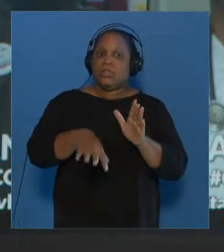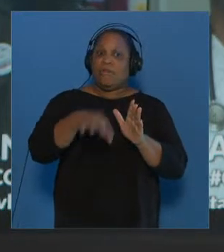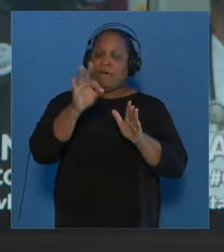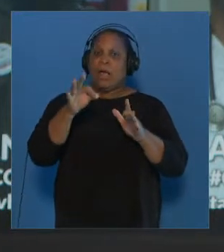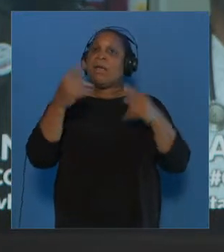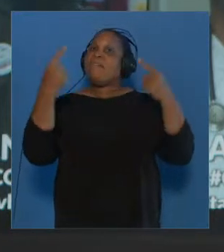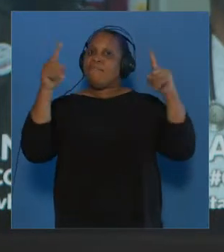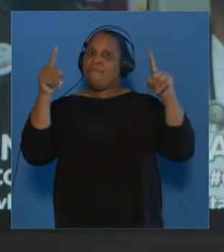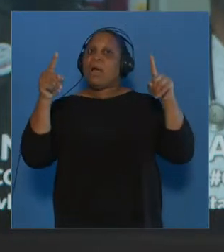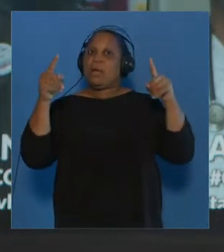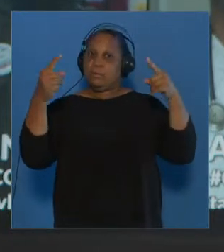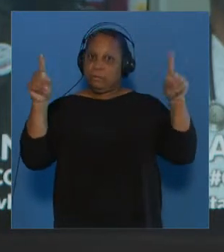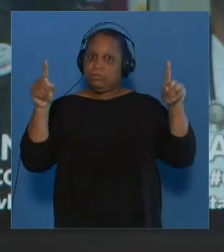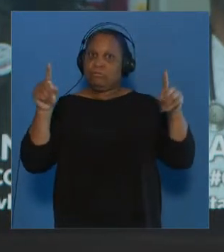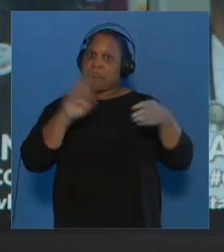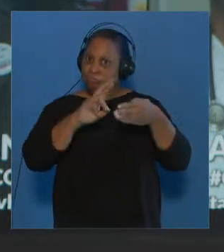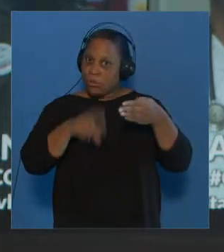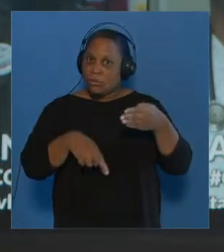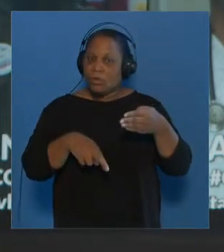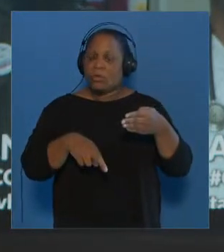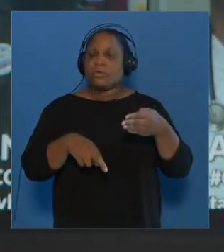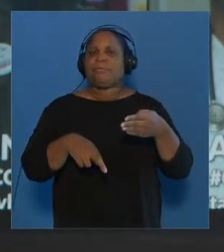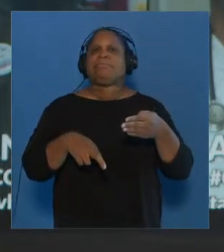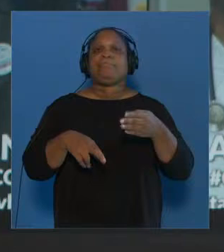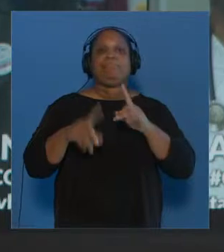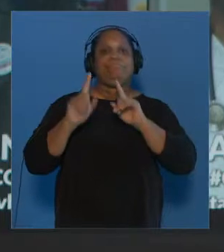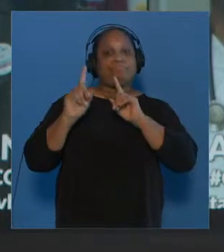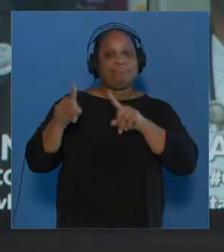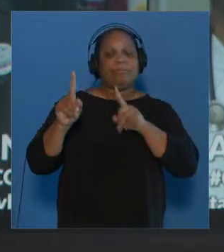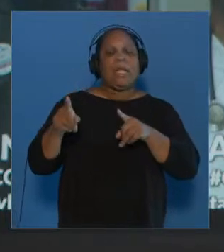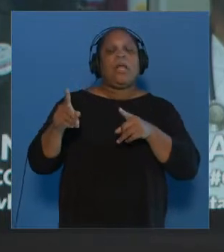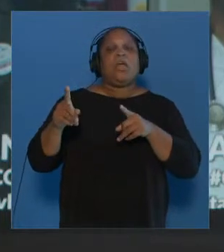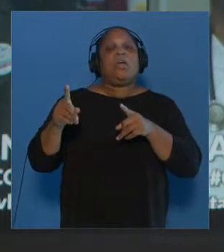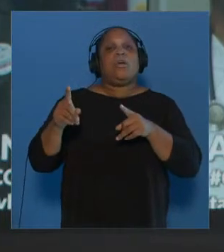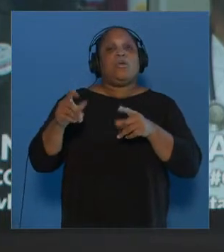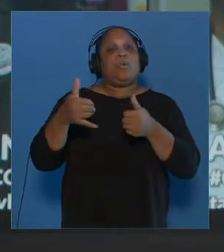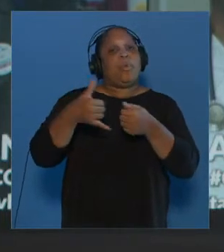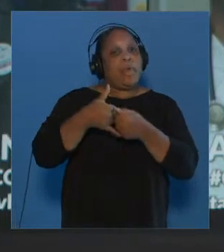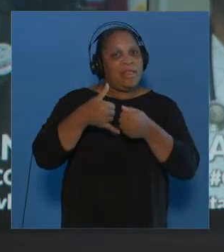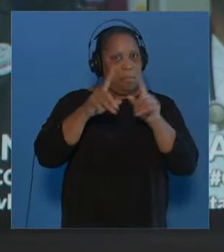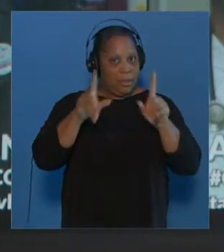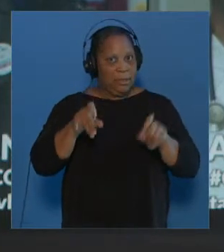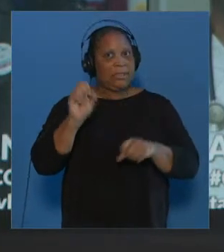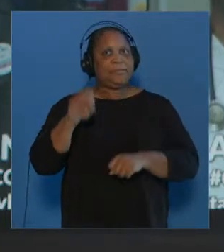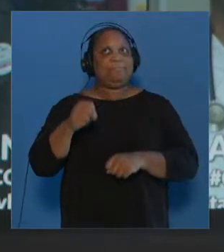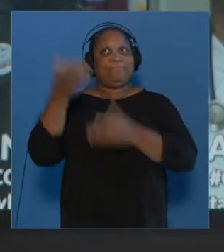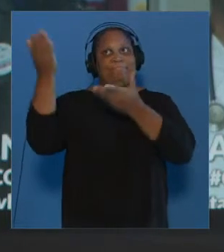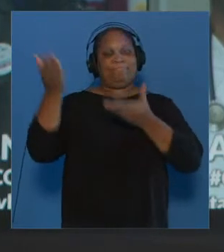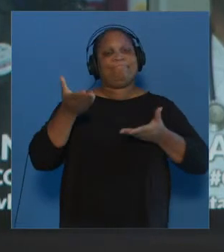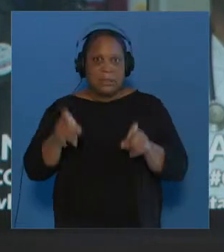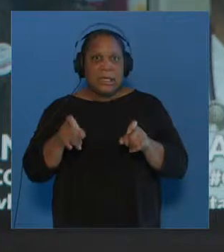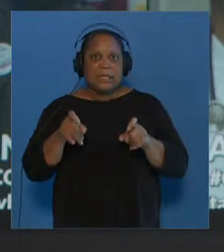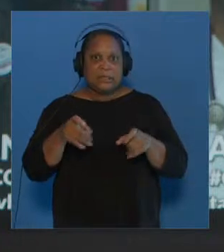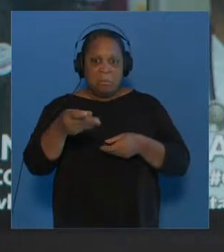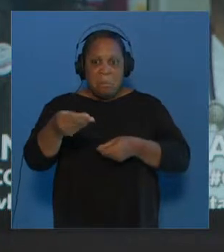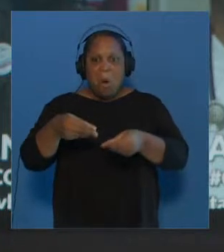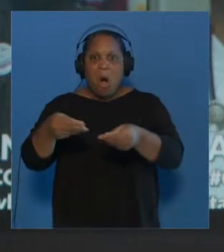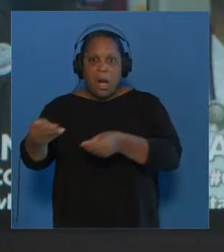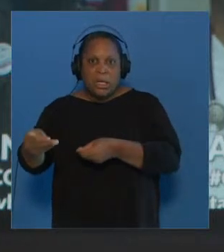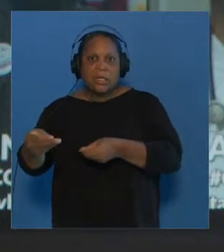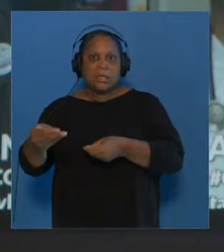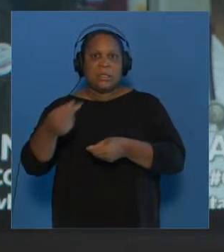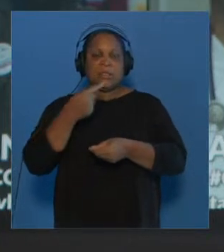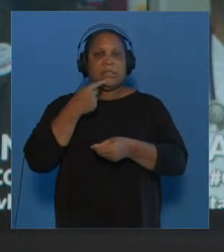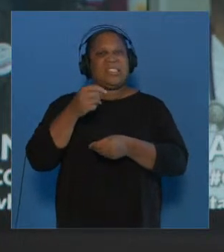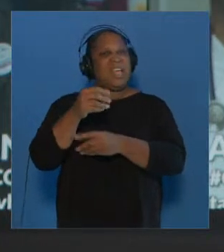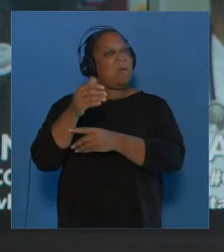conclusion? Regarding antibody tests, I know that we had received another shipment of the antibody tests back in April